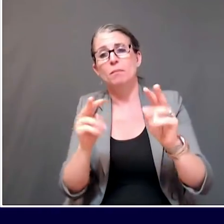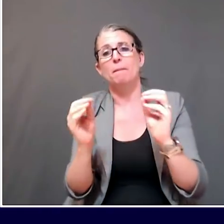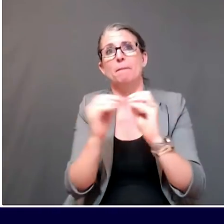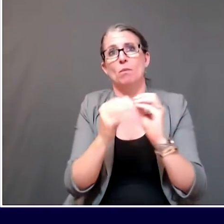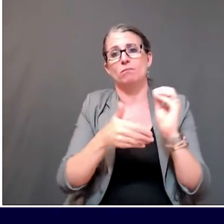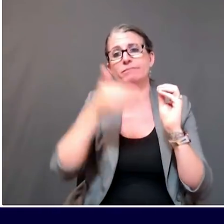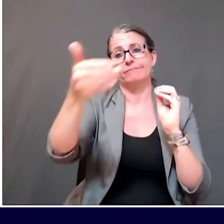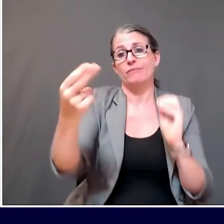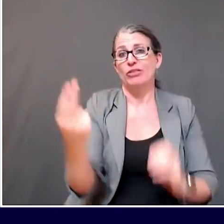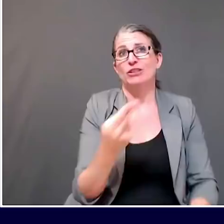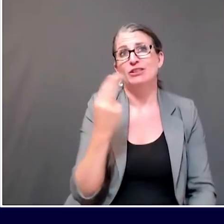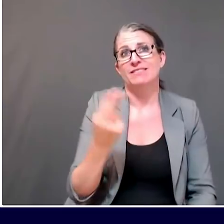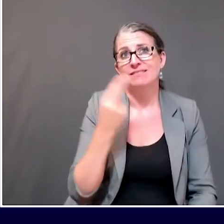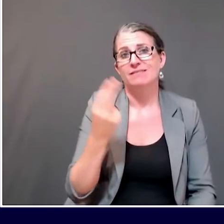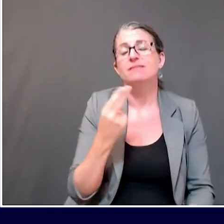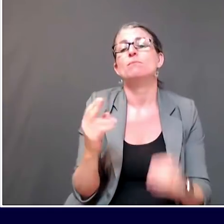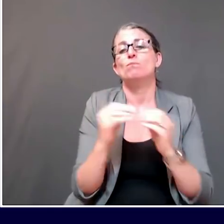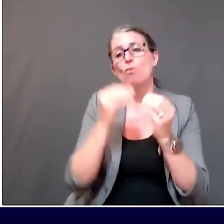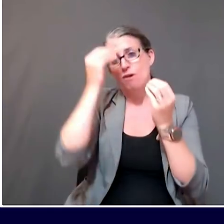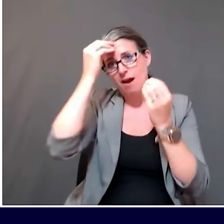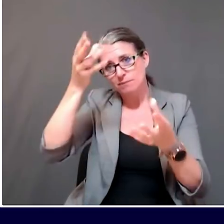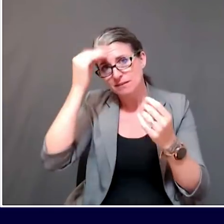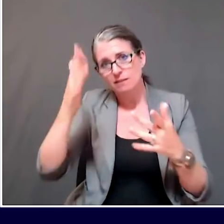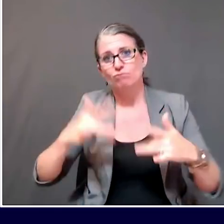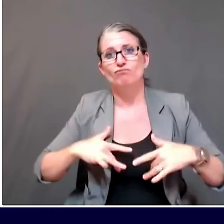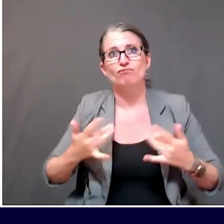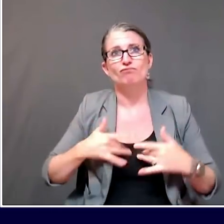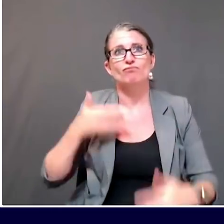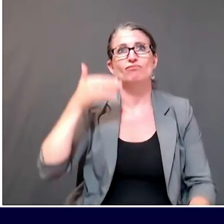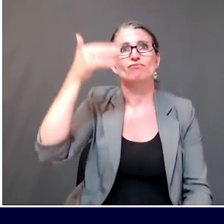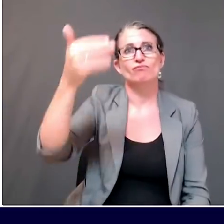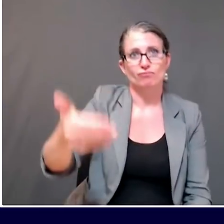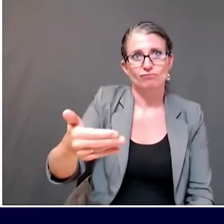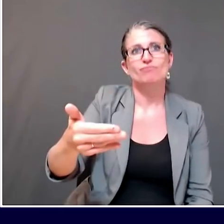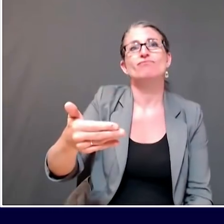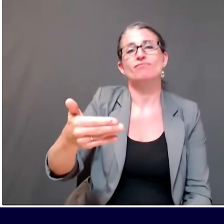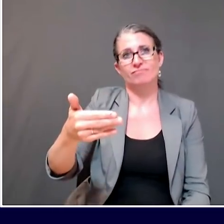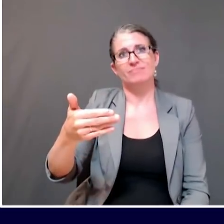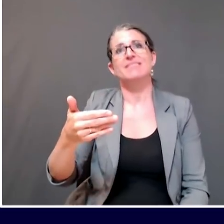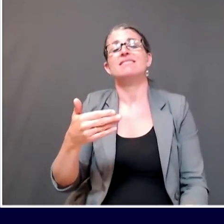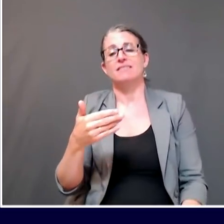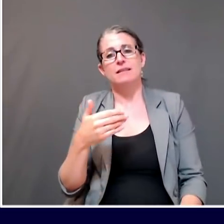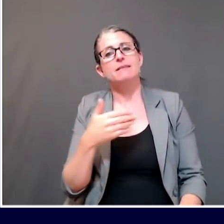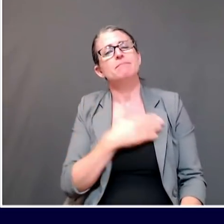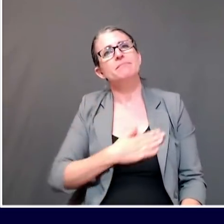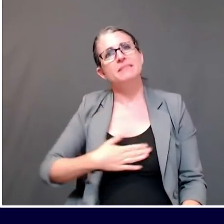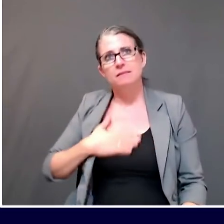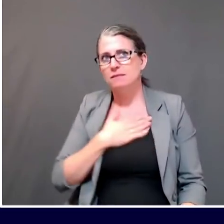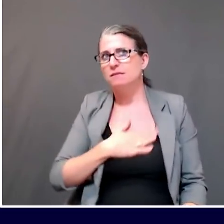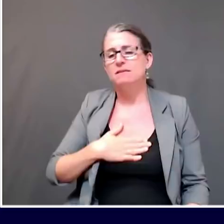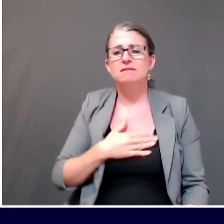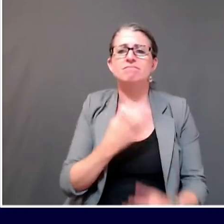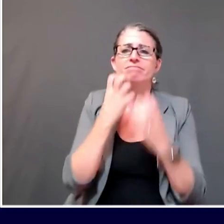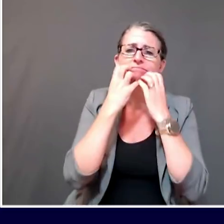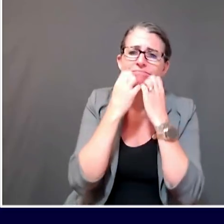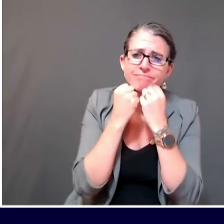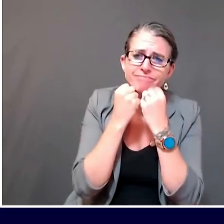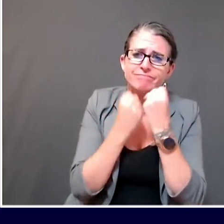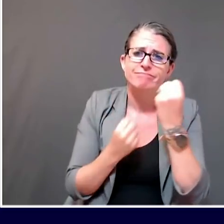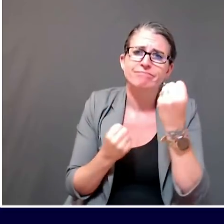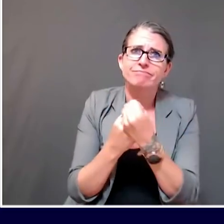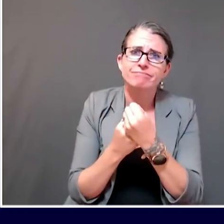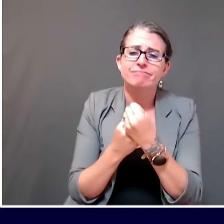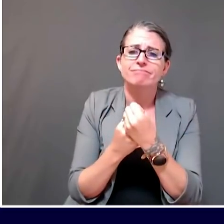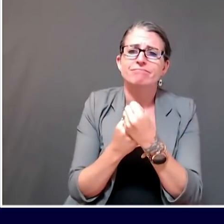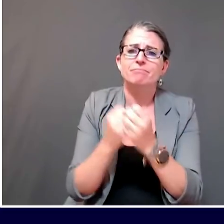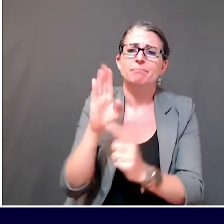updates on everything that's going on. In the meantime, as always, I ask everyone to please be kind and take care of one another. Have